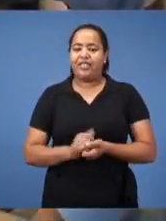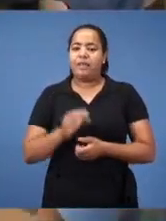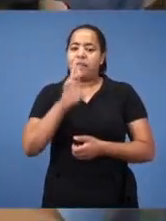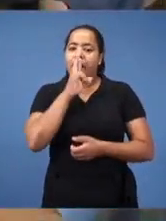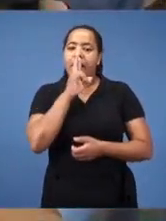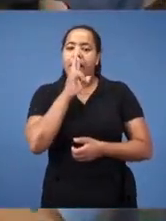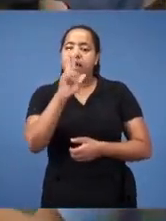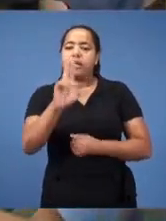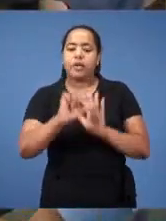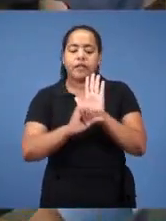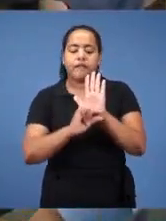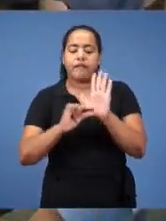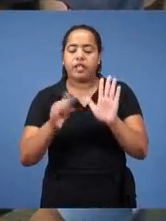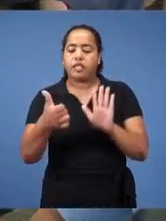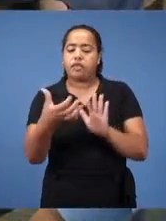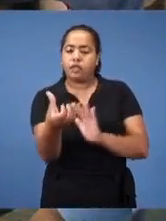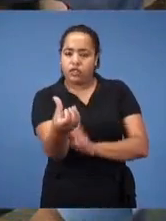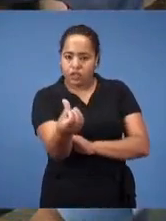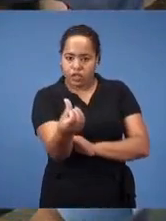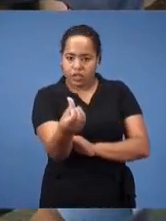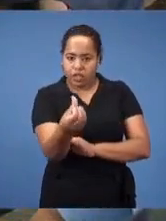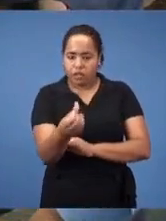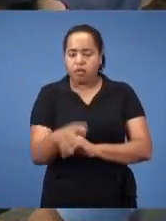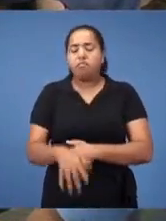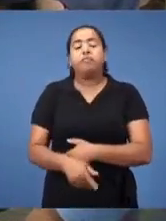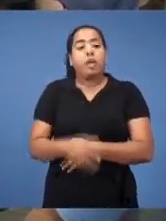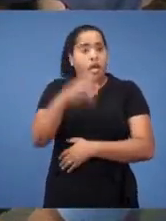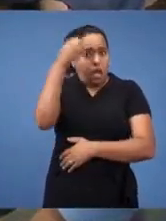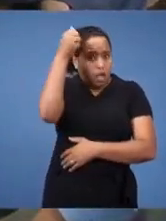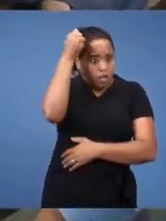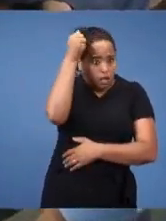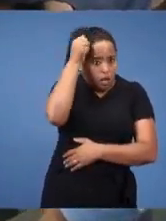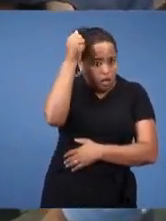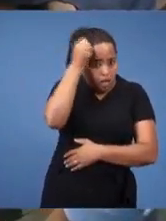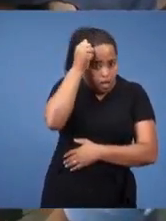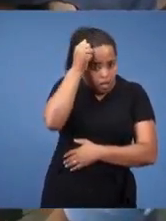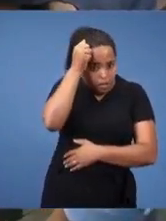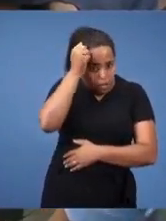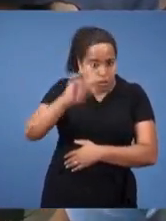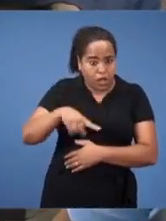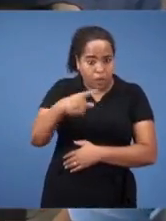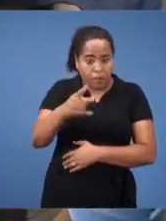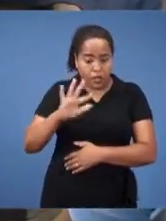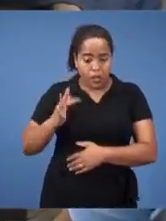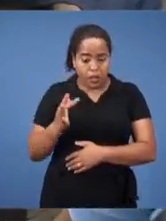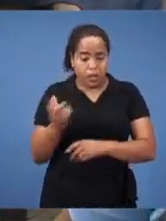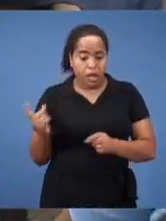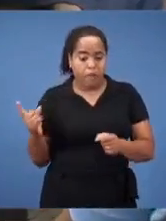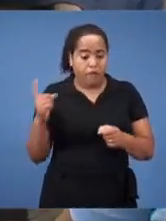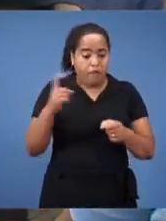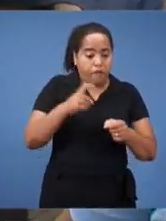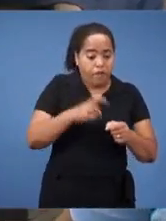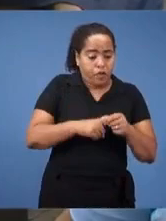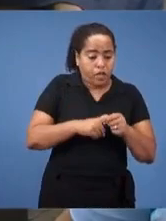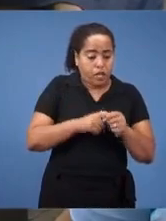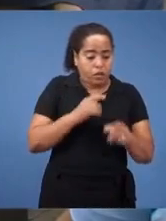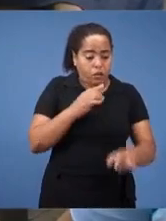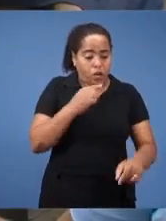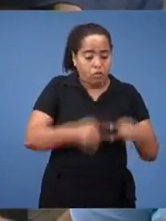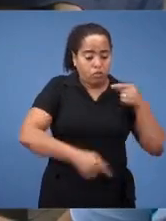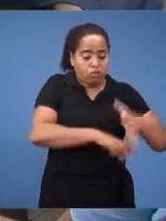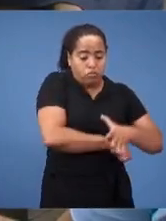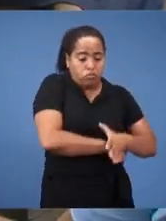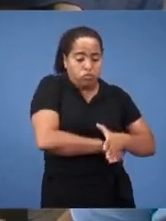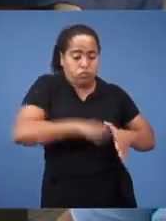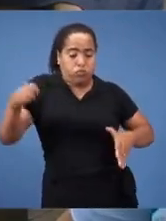this question. It's in verse 16. Repent, or else I will come to you quickly